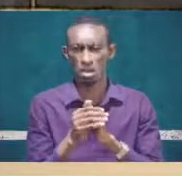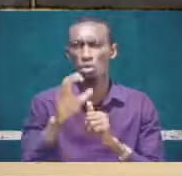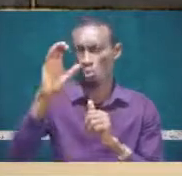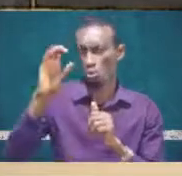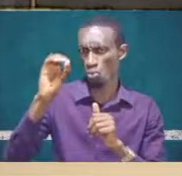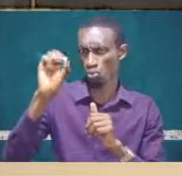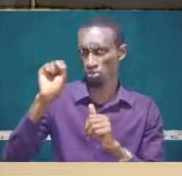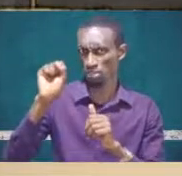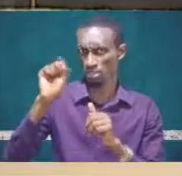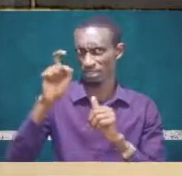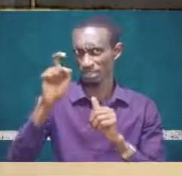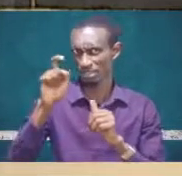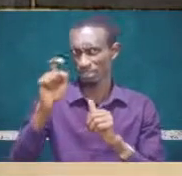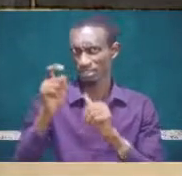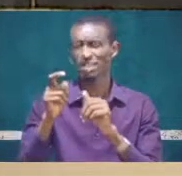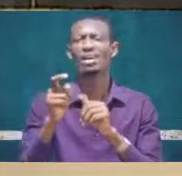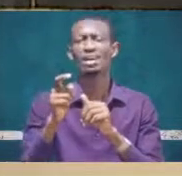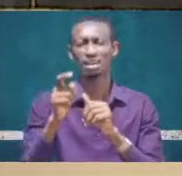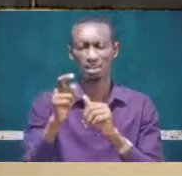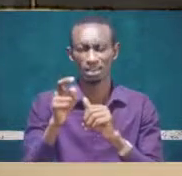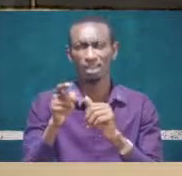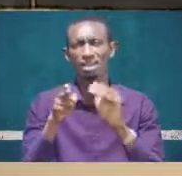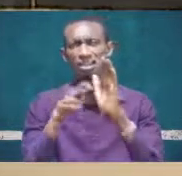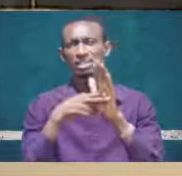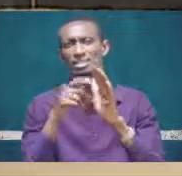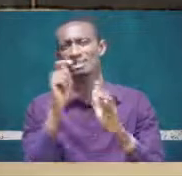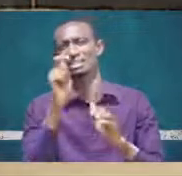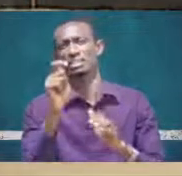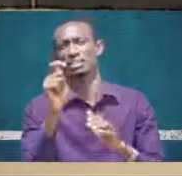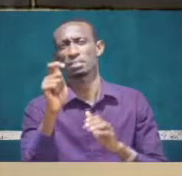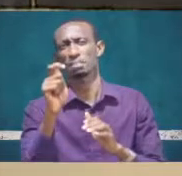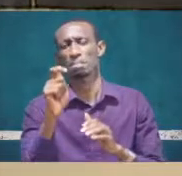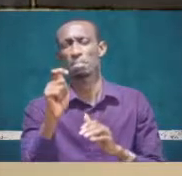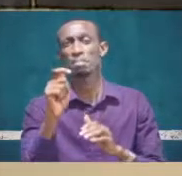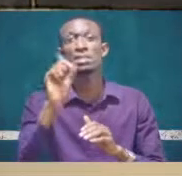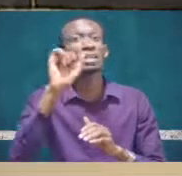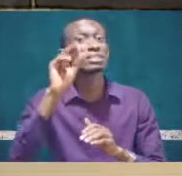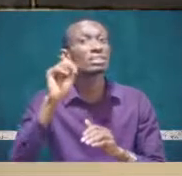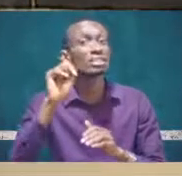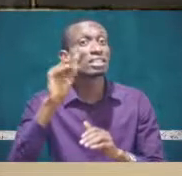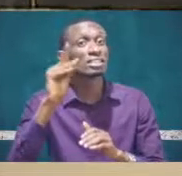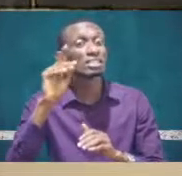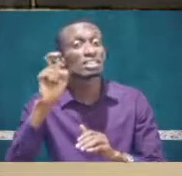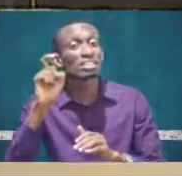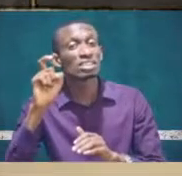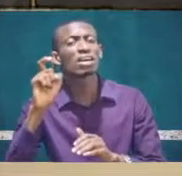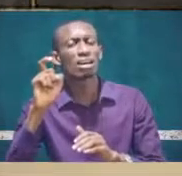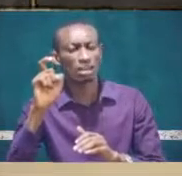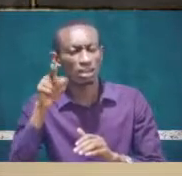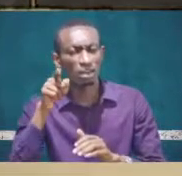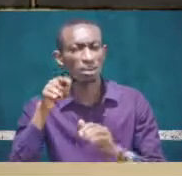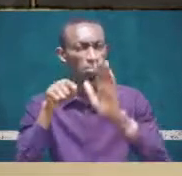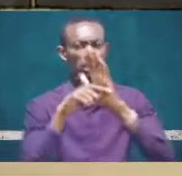x is t. T squared sine x dx is minus